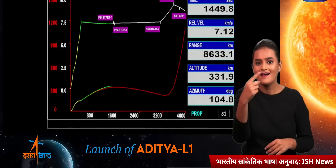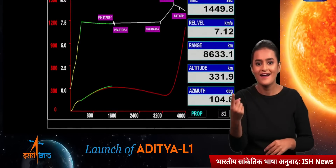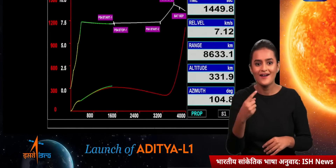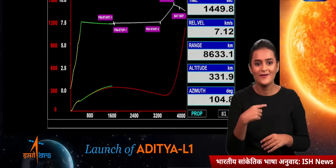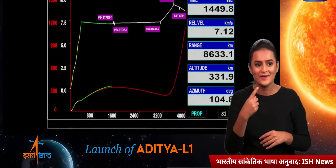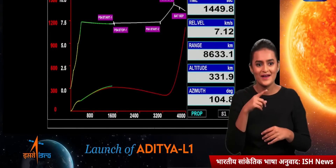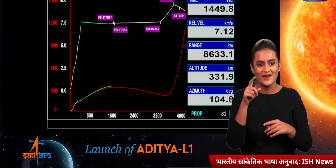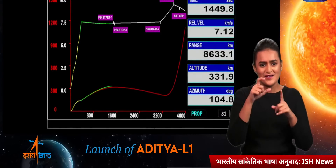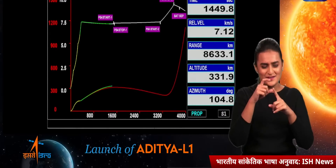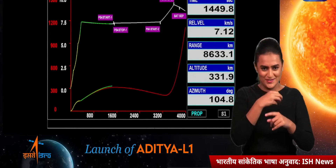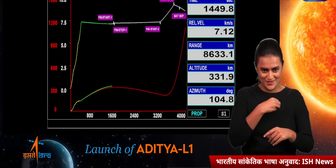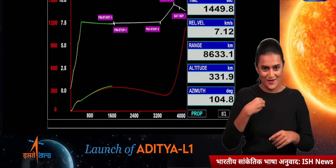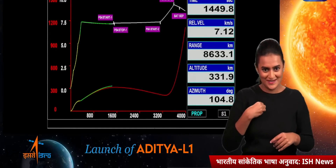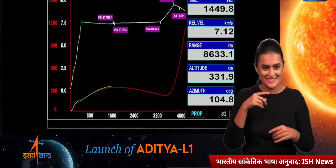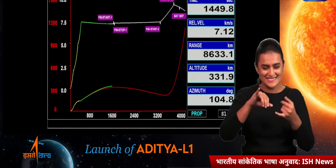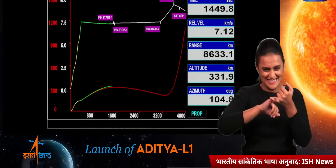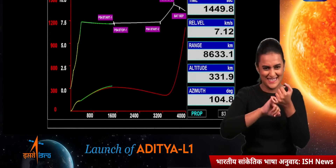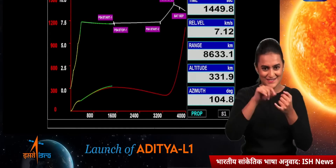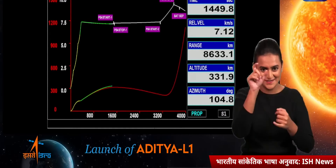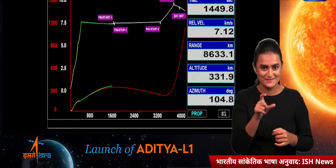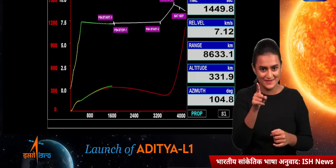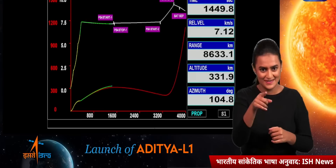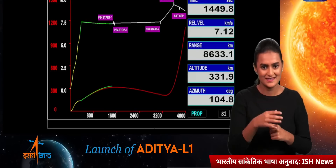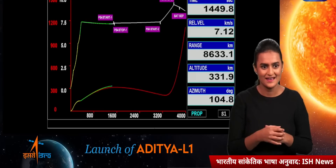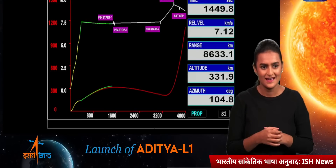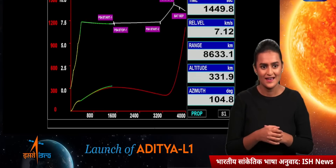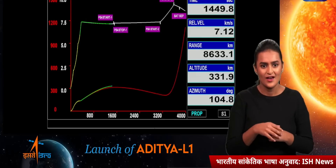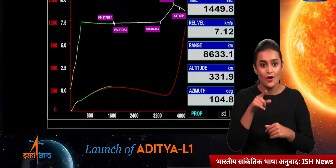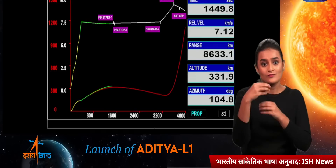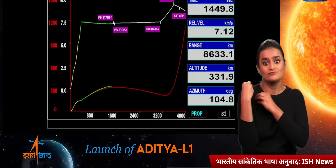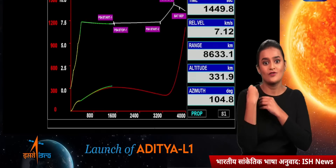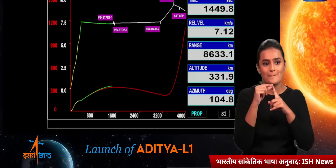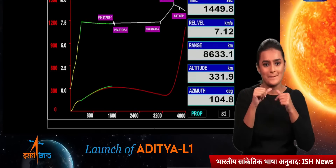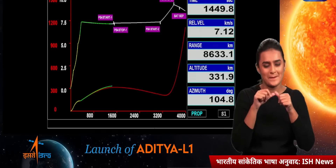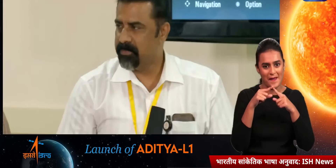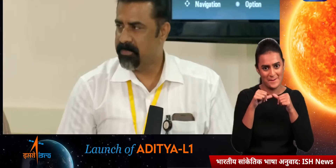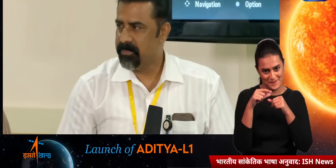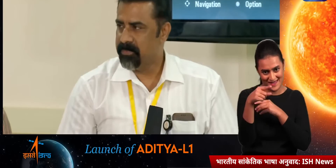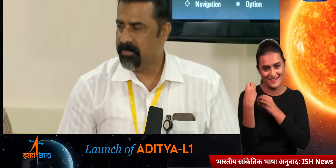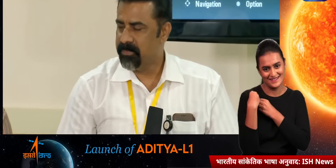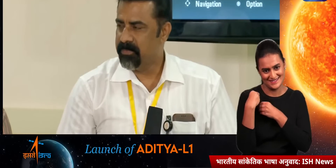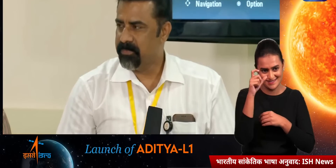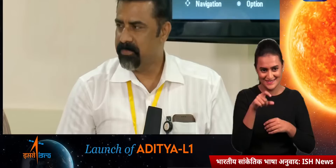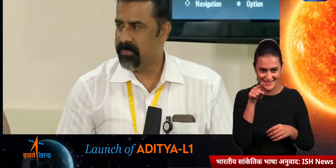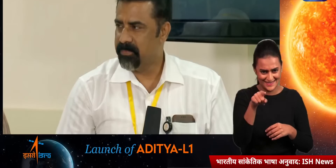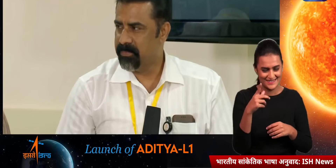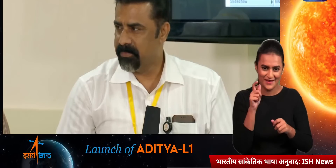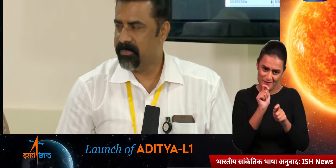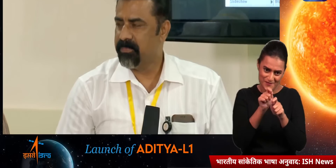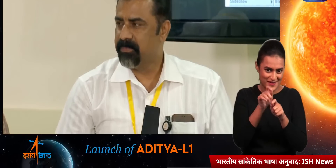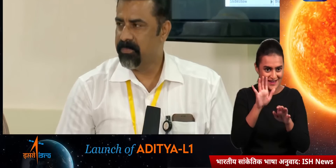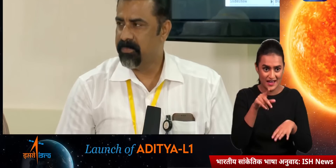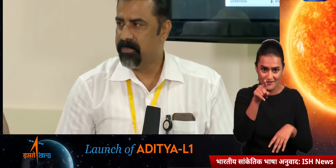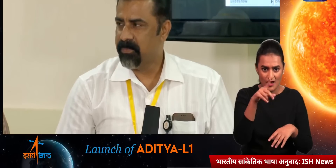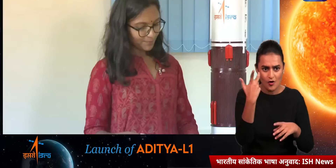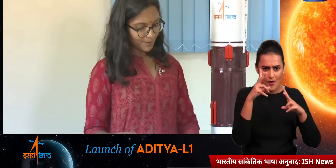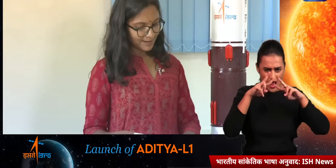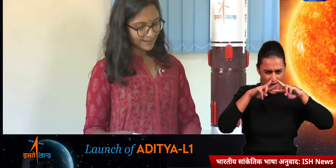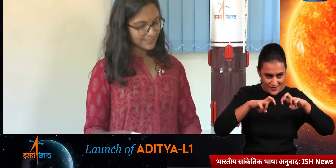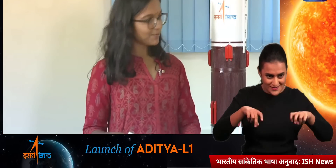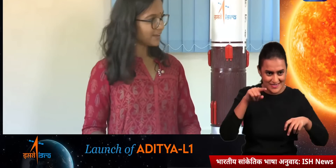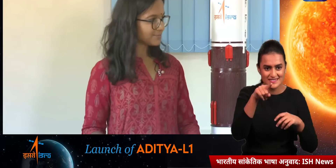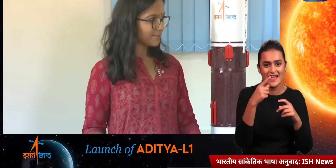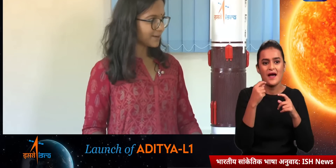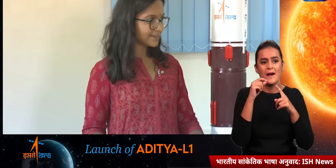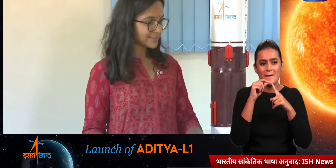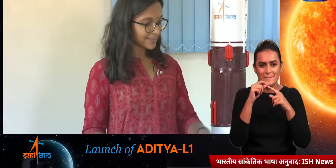Thampi. You are connected with the payload PAPA. Already the plasma particles on the moon are analyzed. How do you